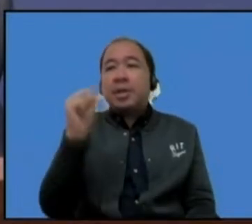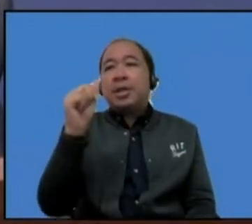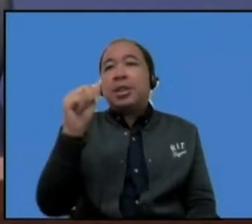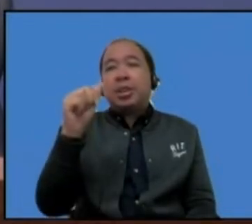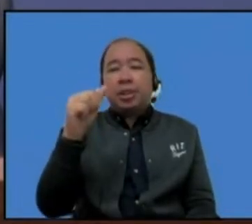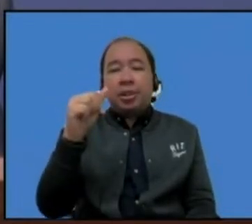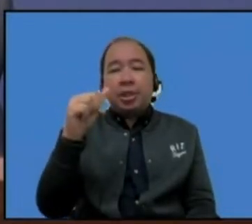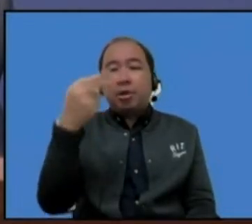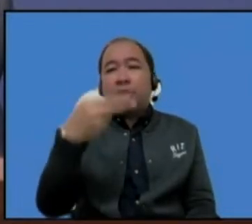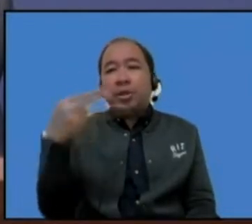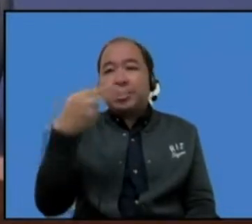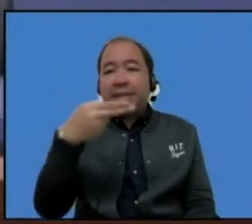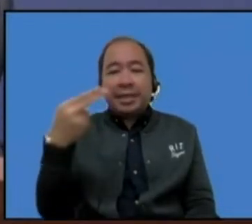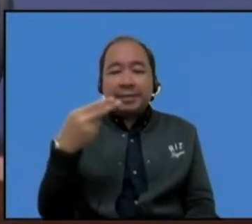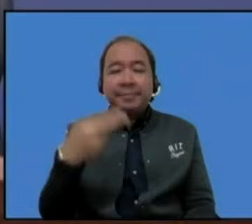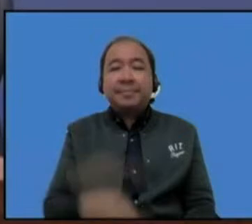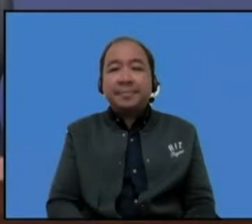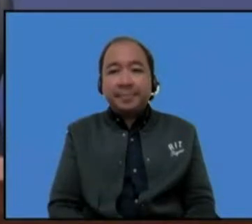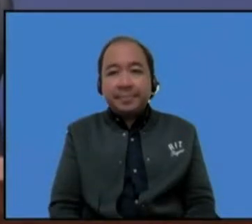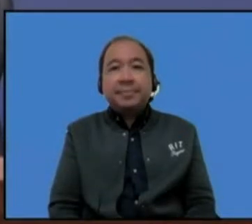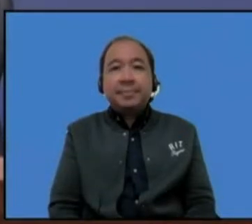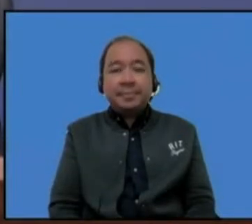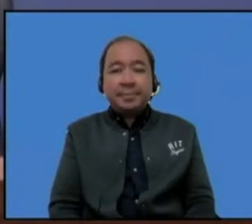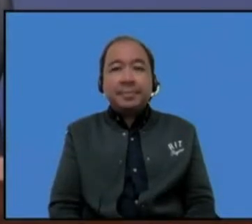On Thursday.